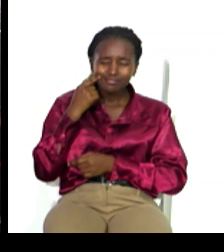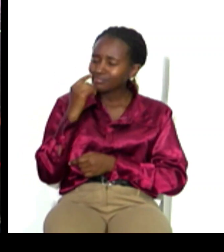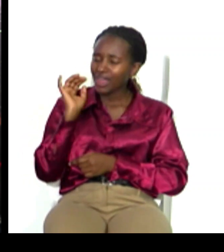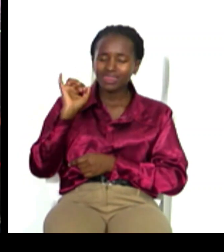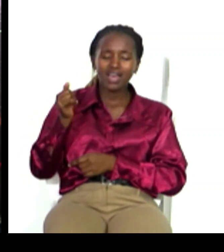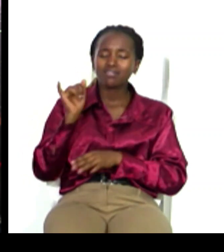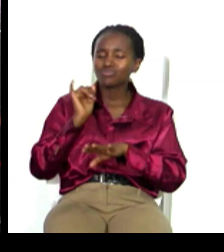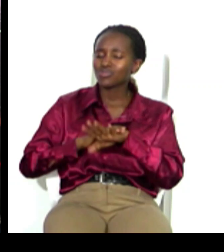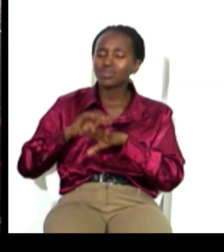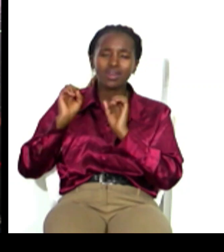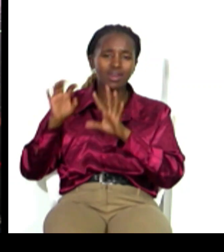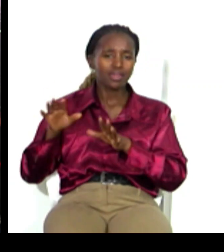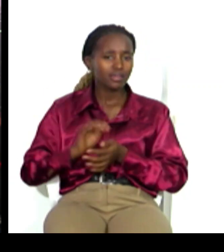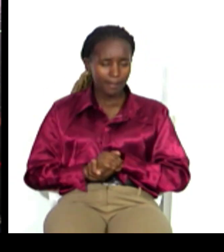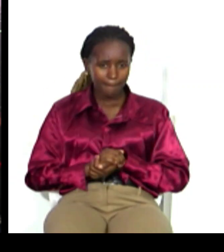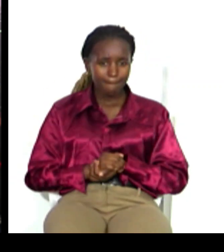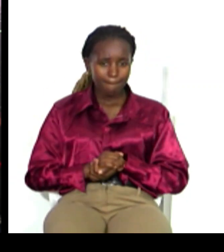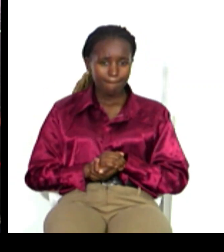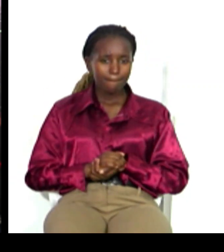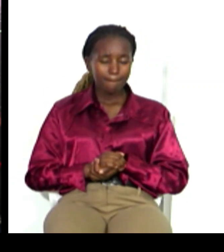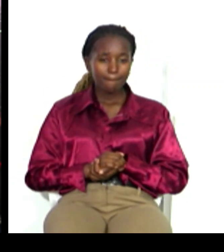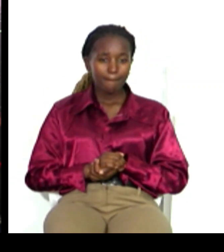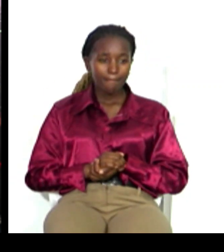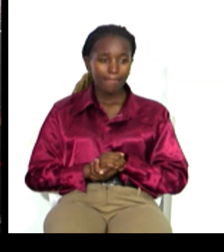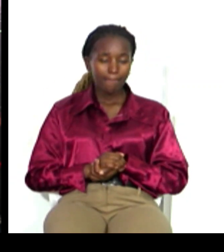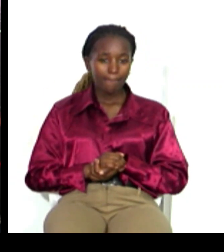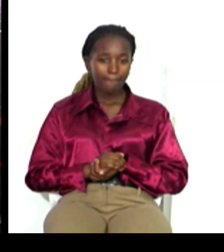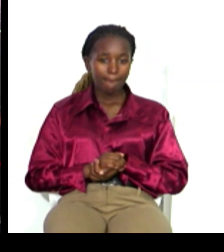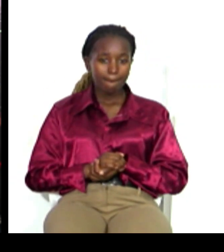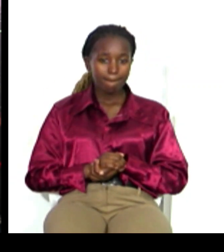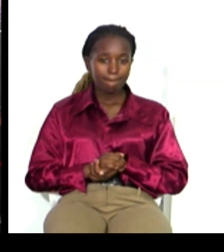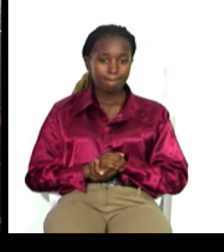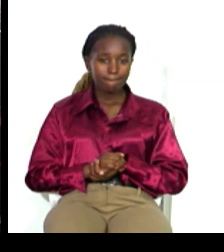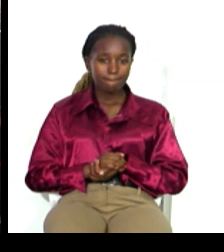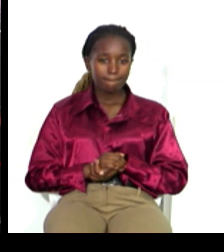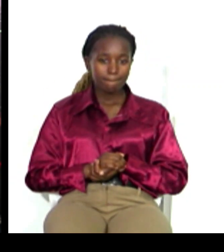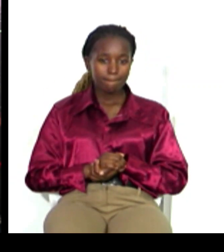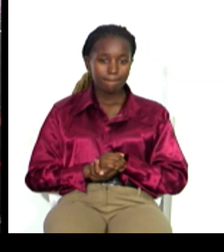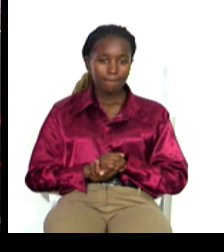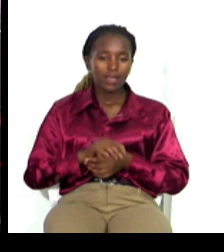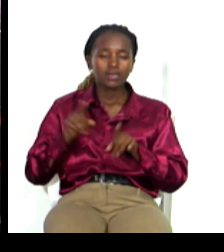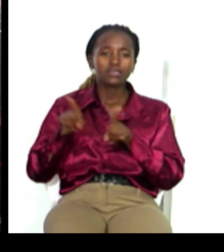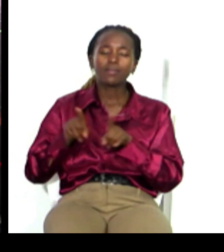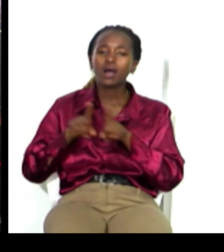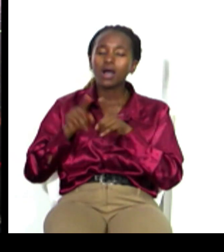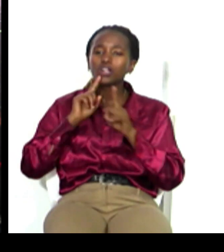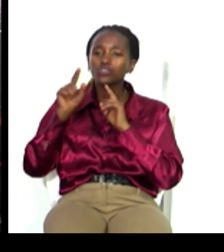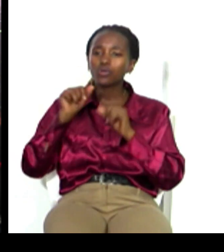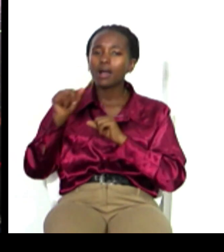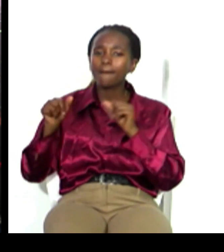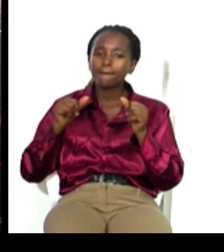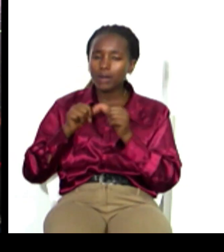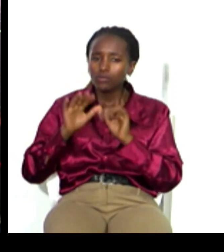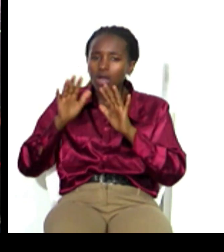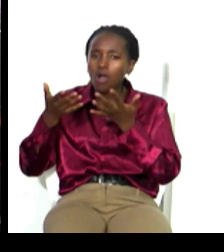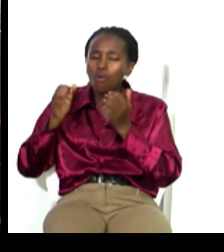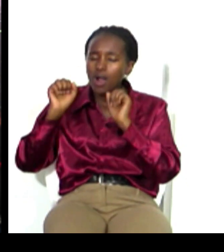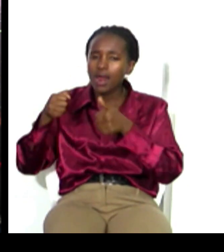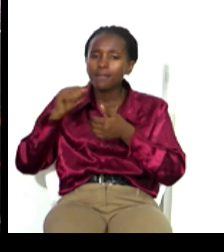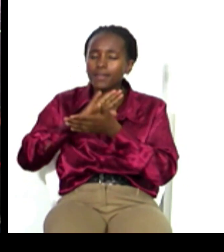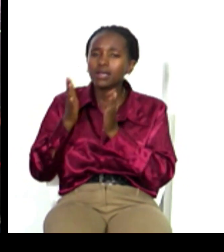it necessary for him to say that I've endorsed Johnson Sakaja for the gubernatorial seat